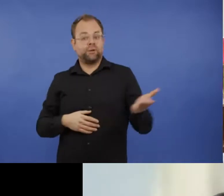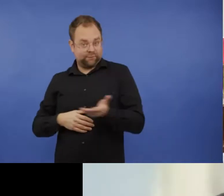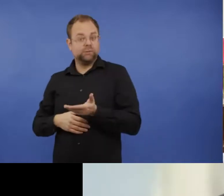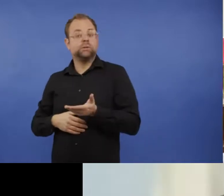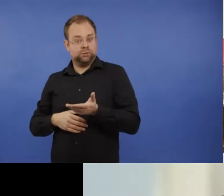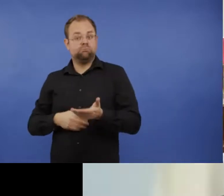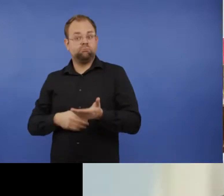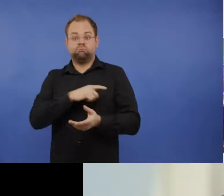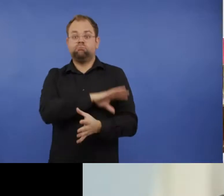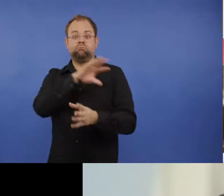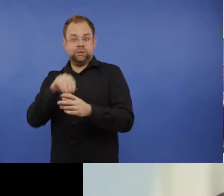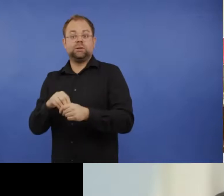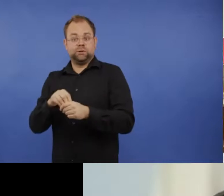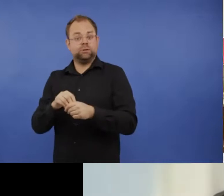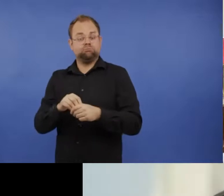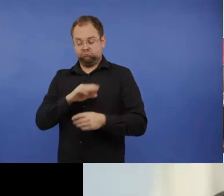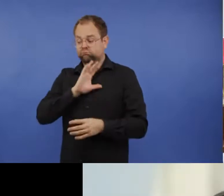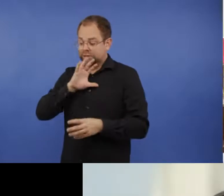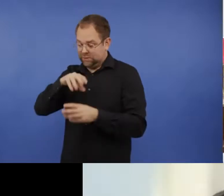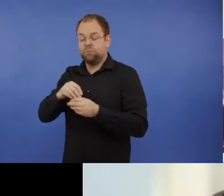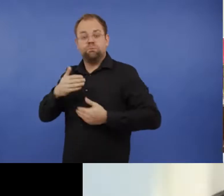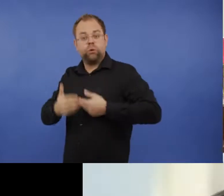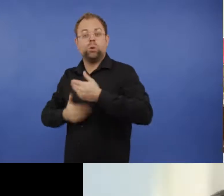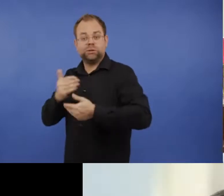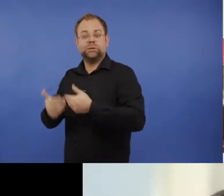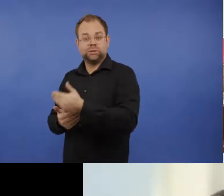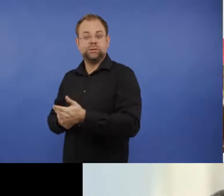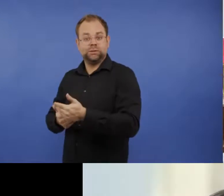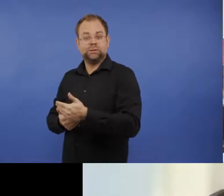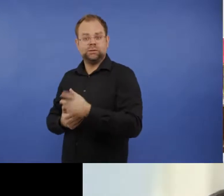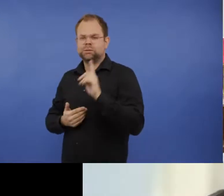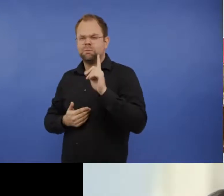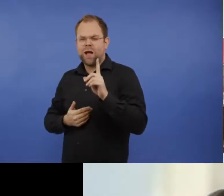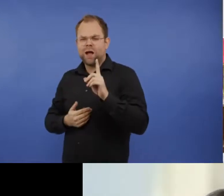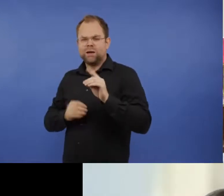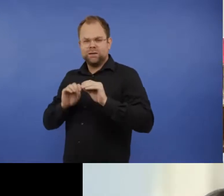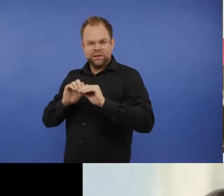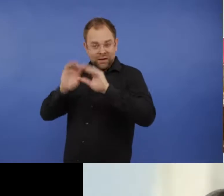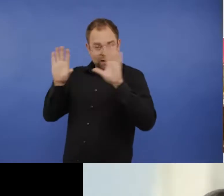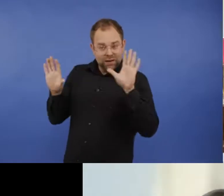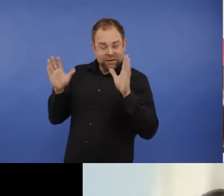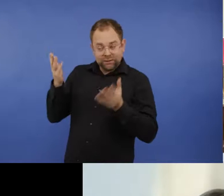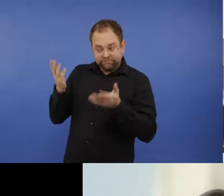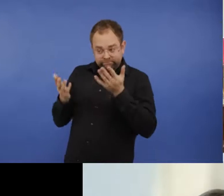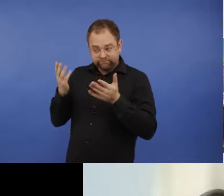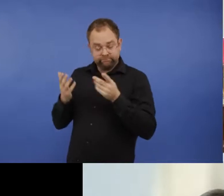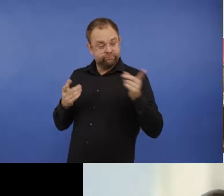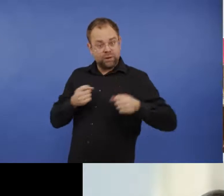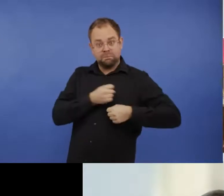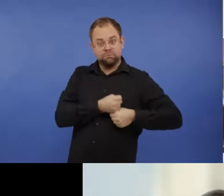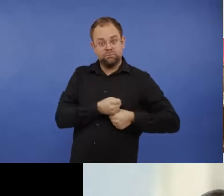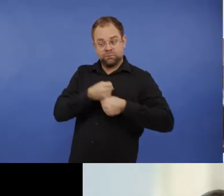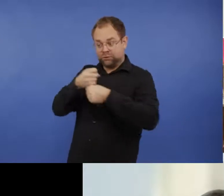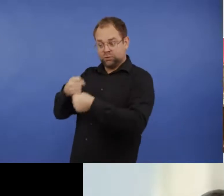And our experience is that building consensus is not a simple